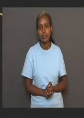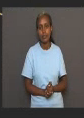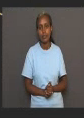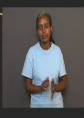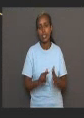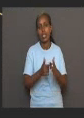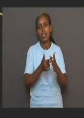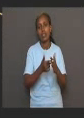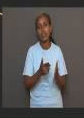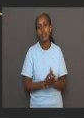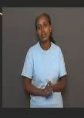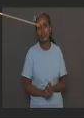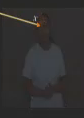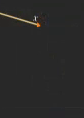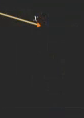Begin.